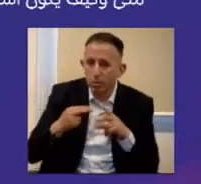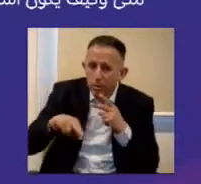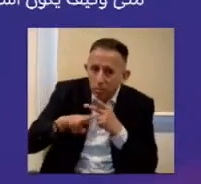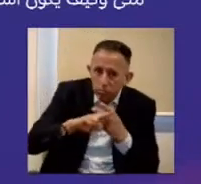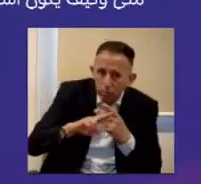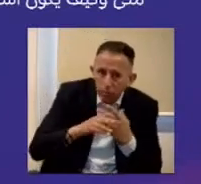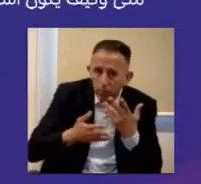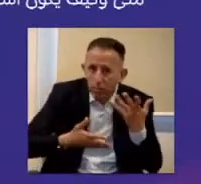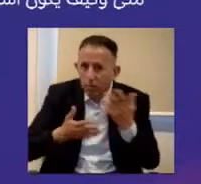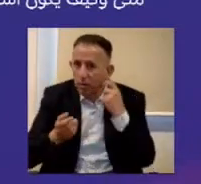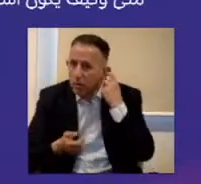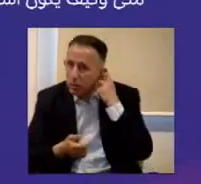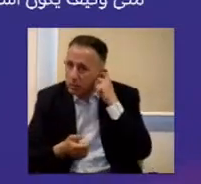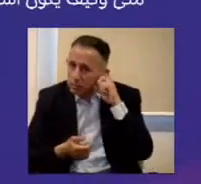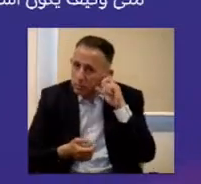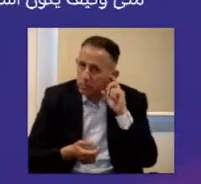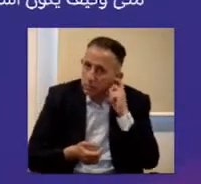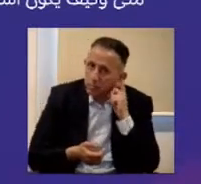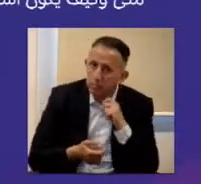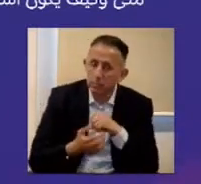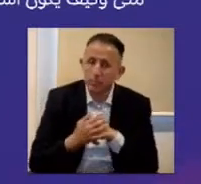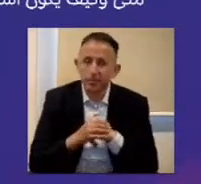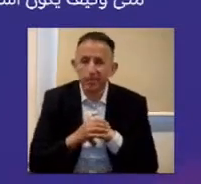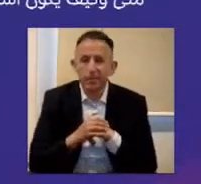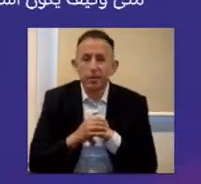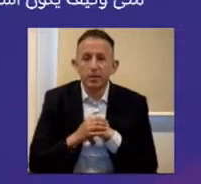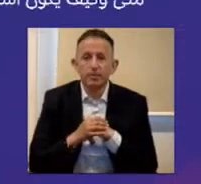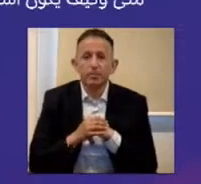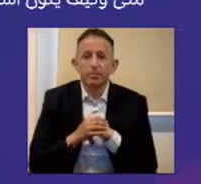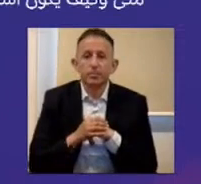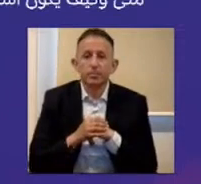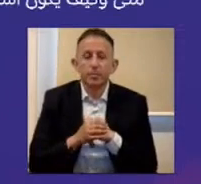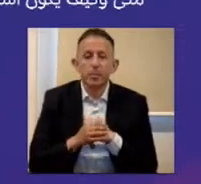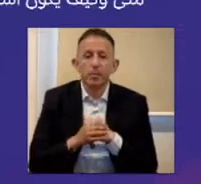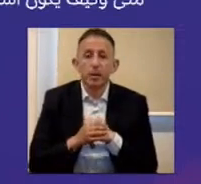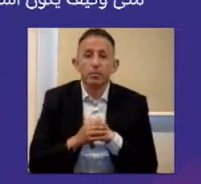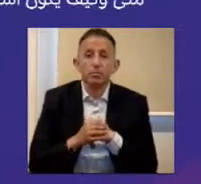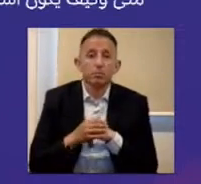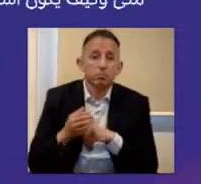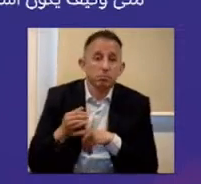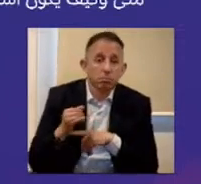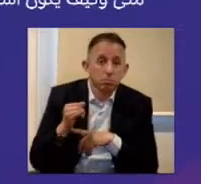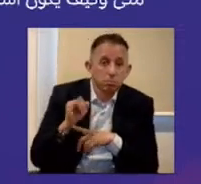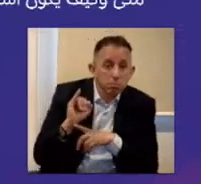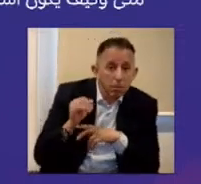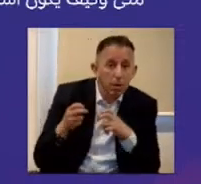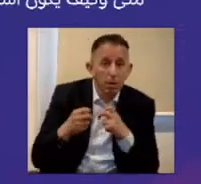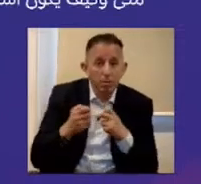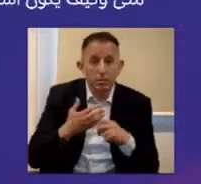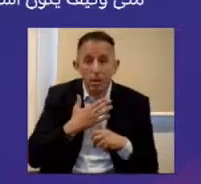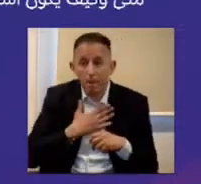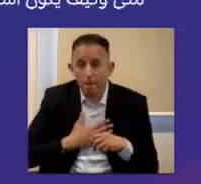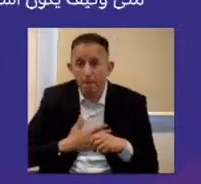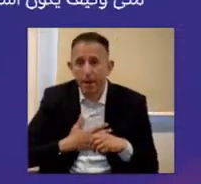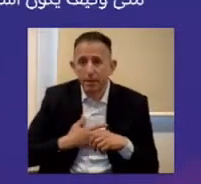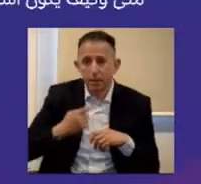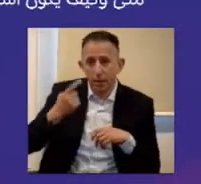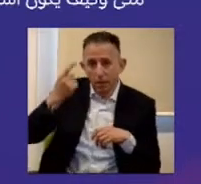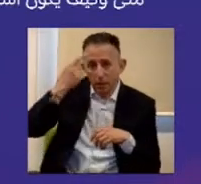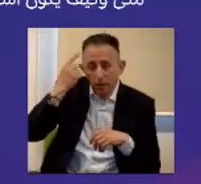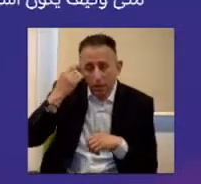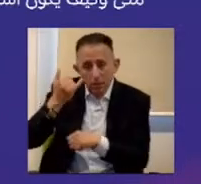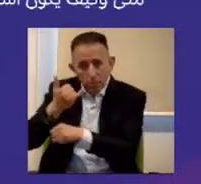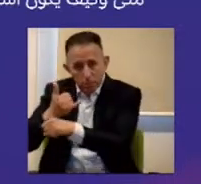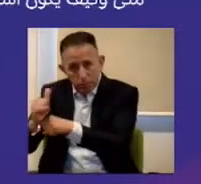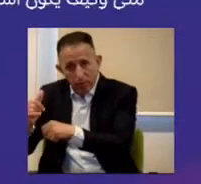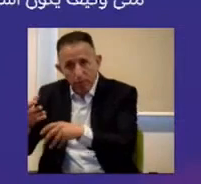the teacher than with the teacher. If I have to implement an AI system, I know, because I did that in many cases, not for teaching, but for other